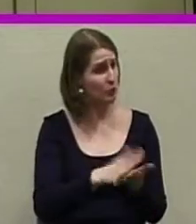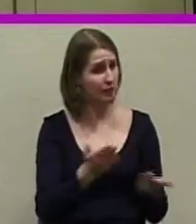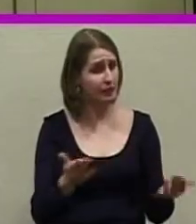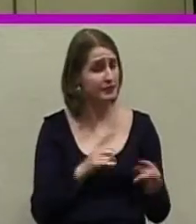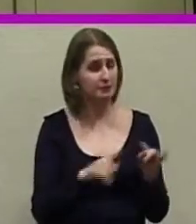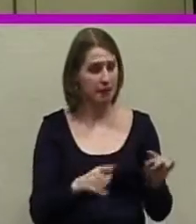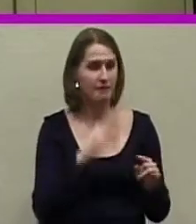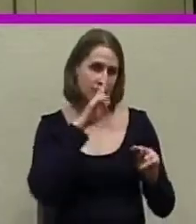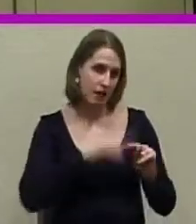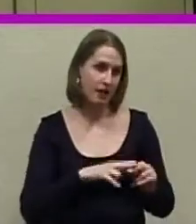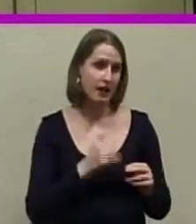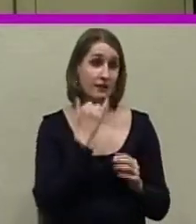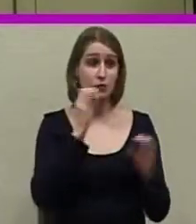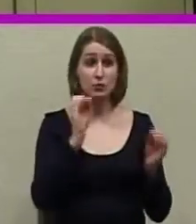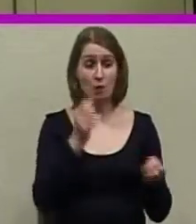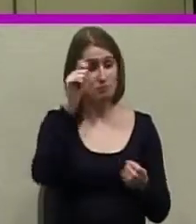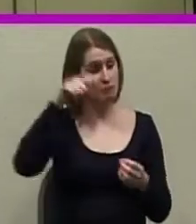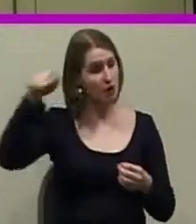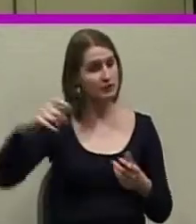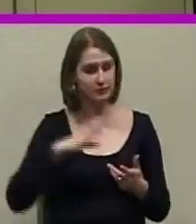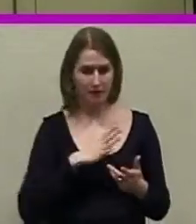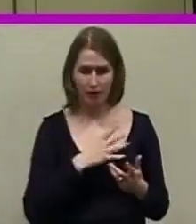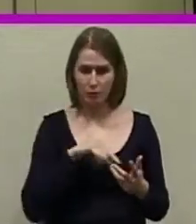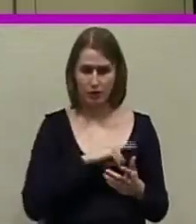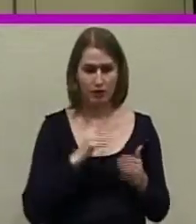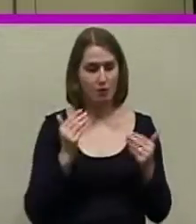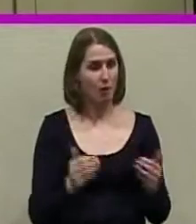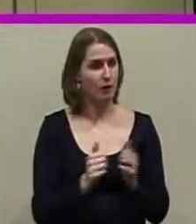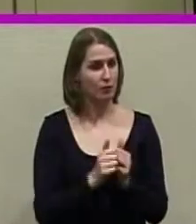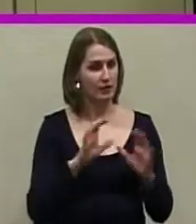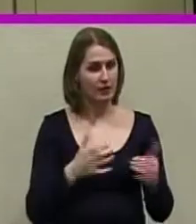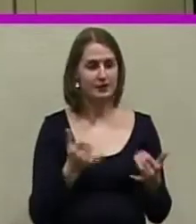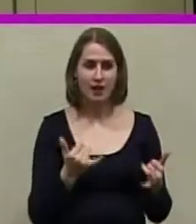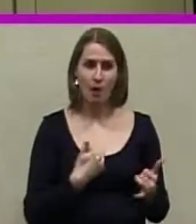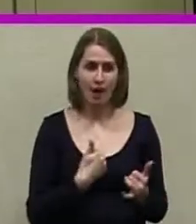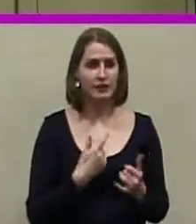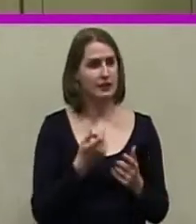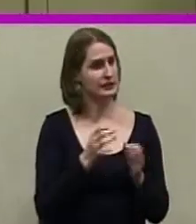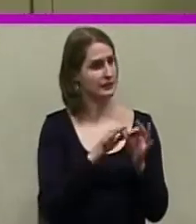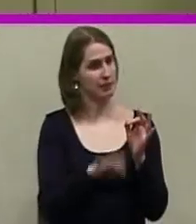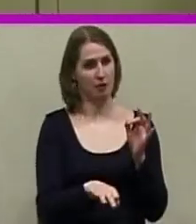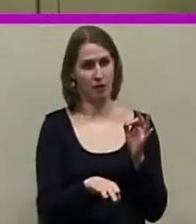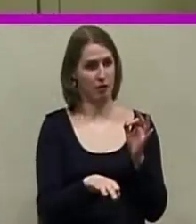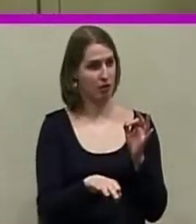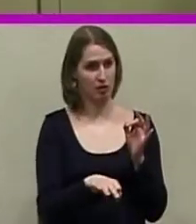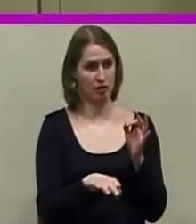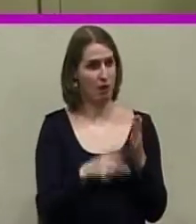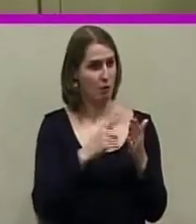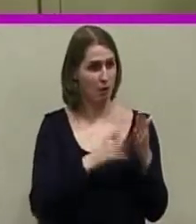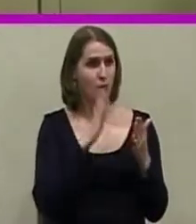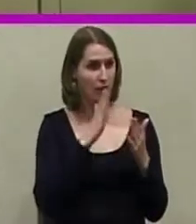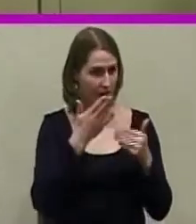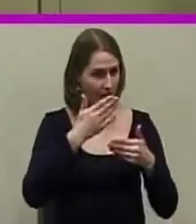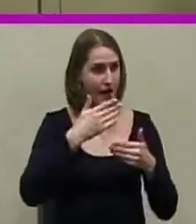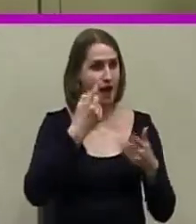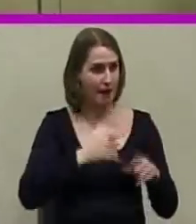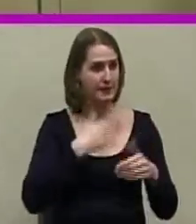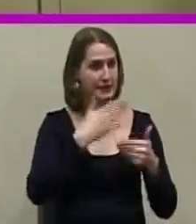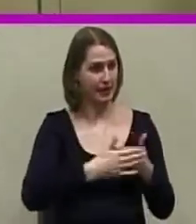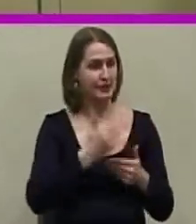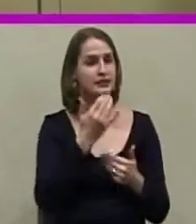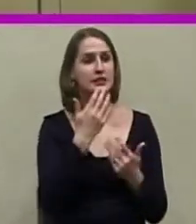no marks left, we just went on with class the way it was. Now I've got a quick and simple consequence. Every time, not a big issue. Just